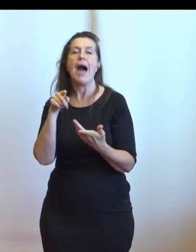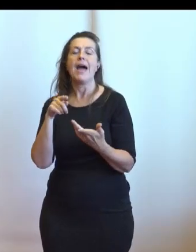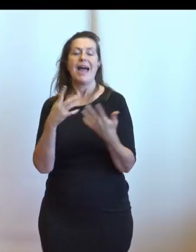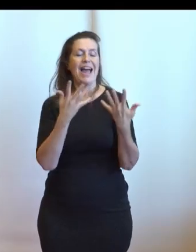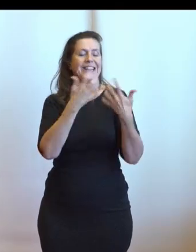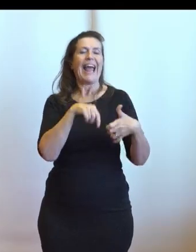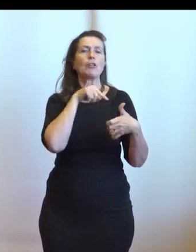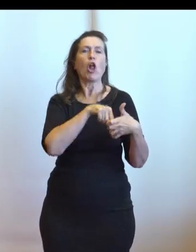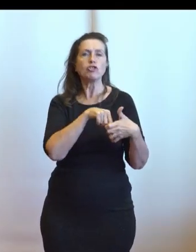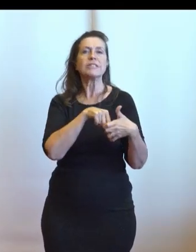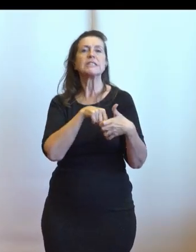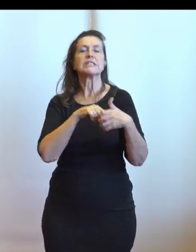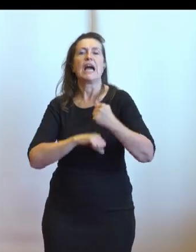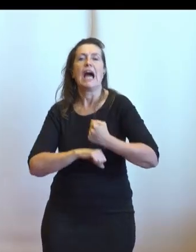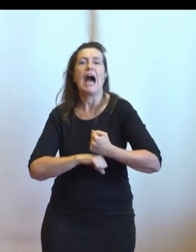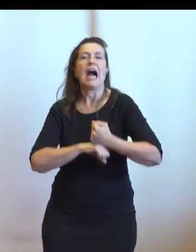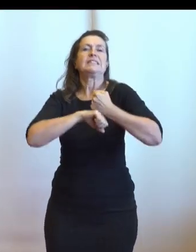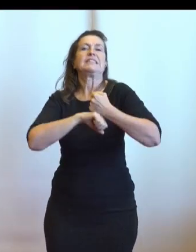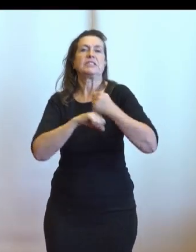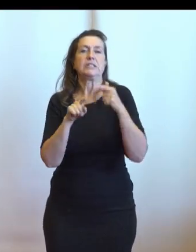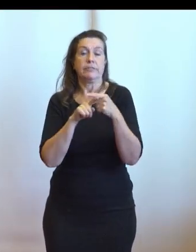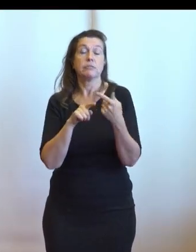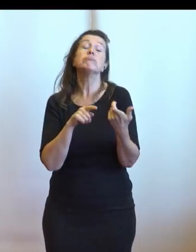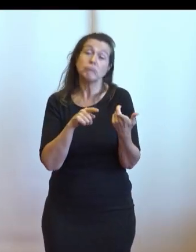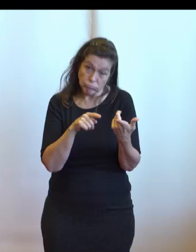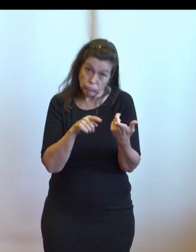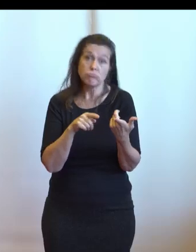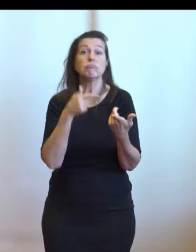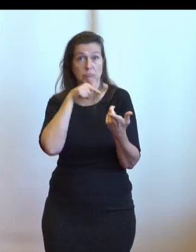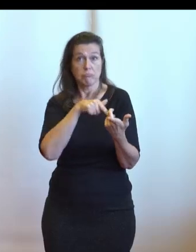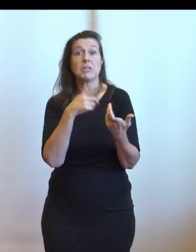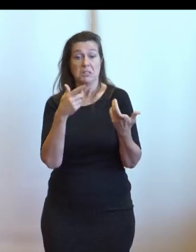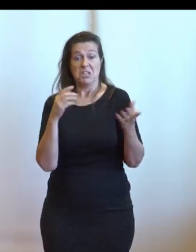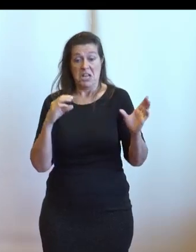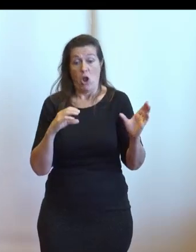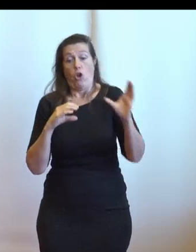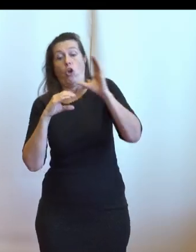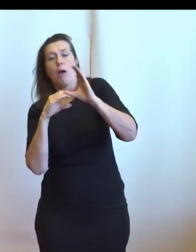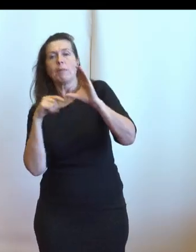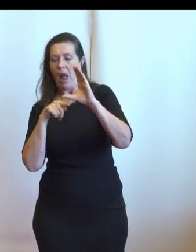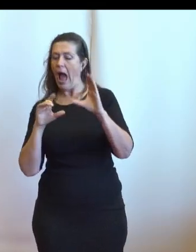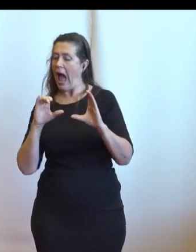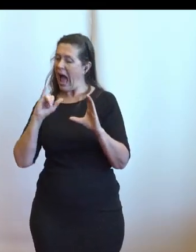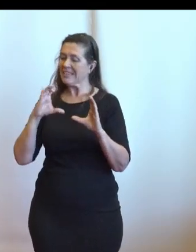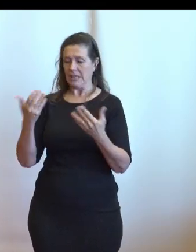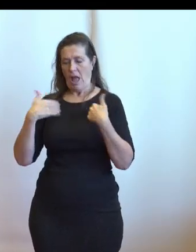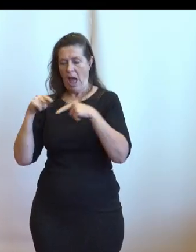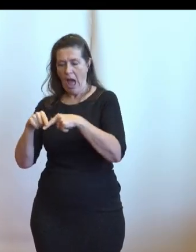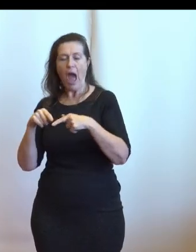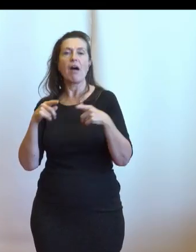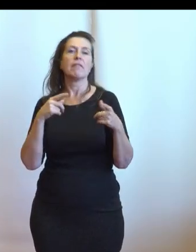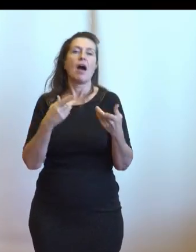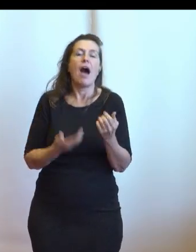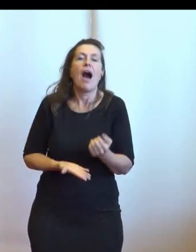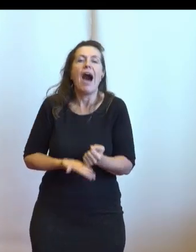the assistive technologies are in complement to these accessible ICTs, and we consider